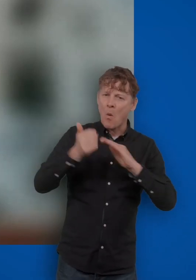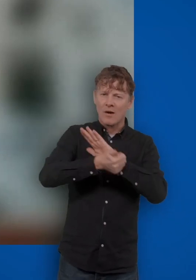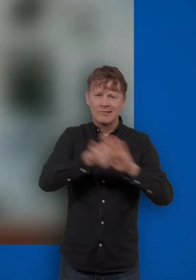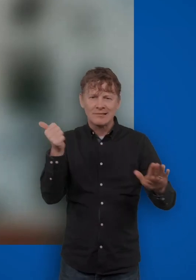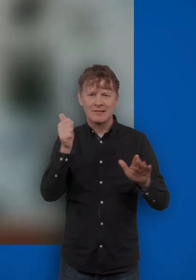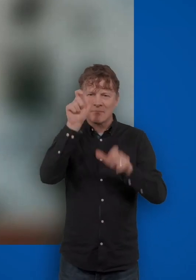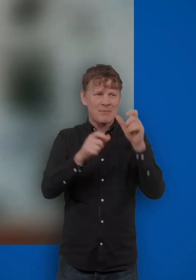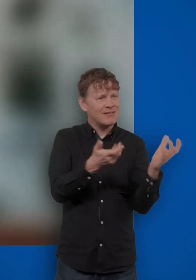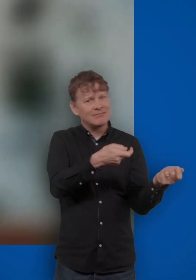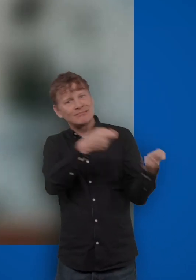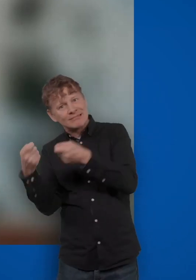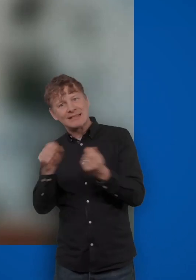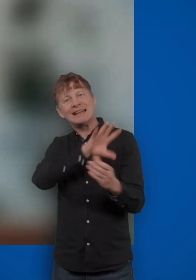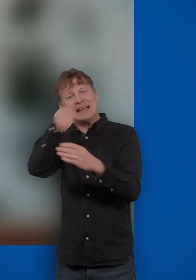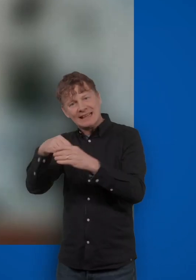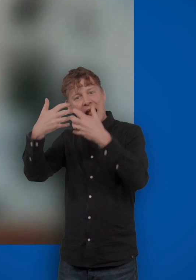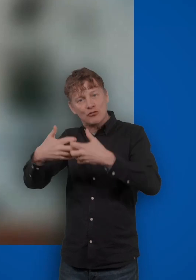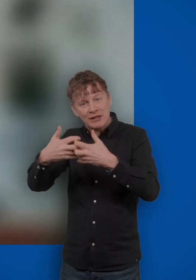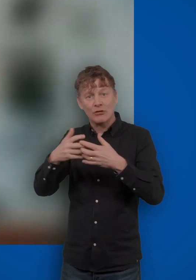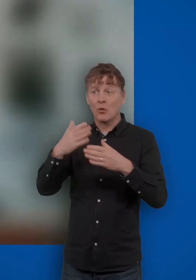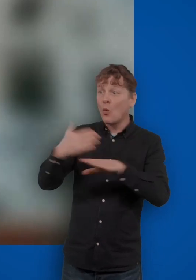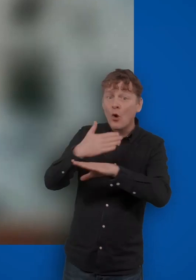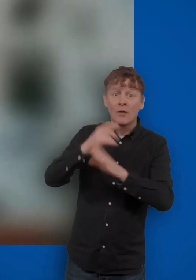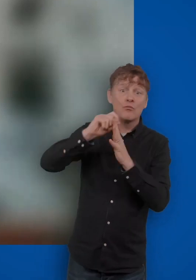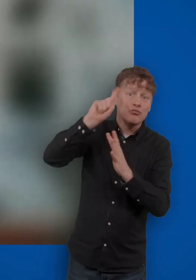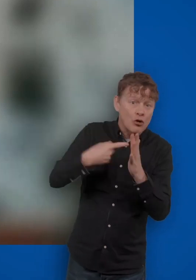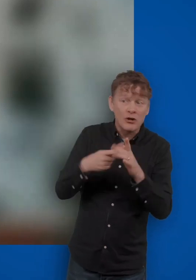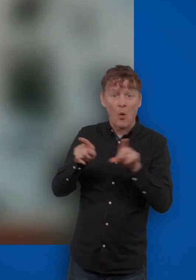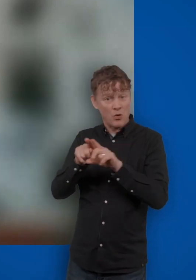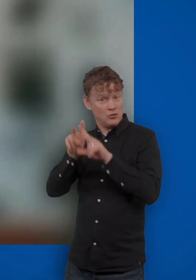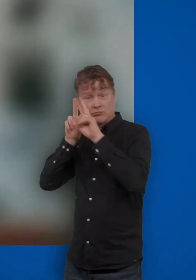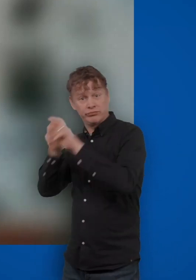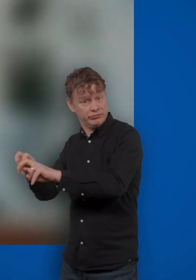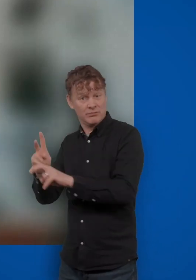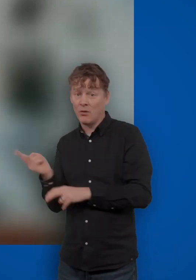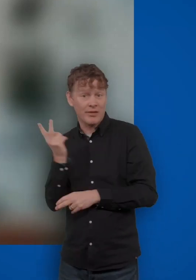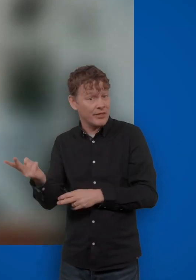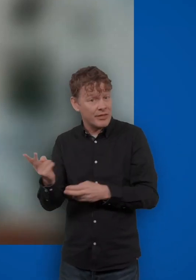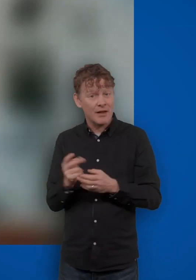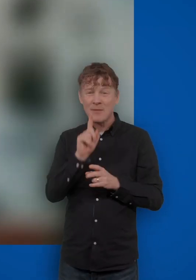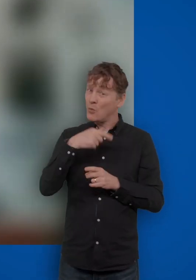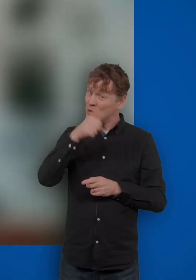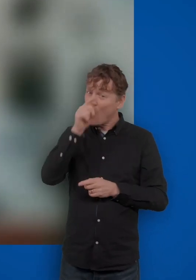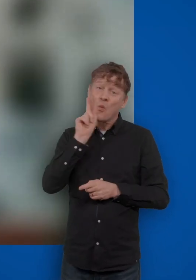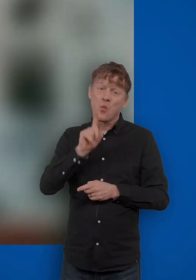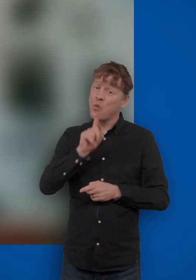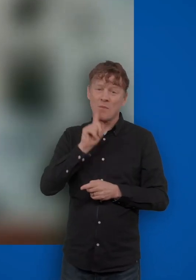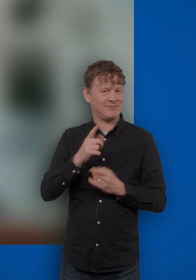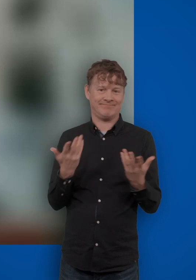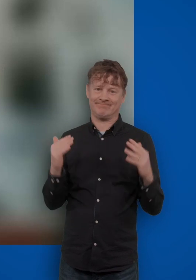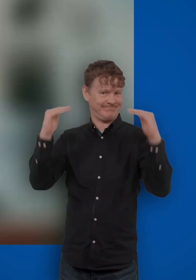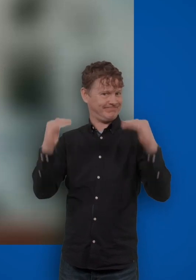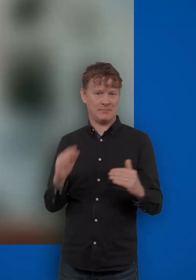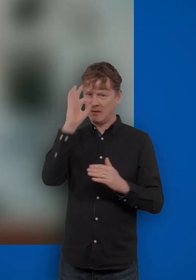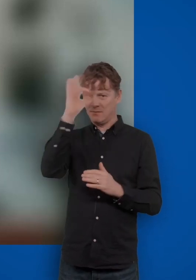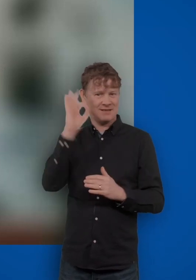skilled people into engineering in both engineering projects and scientific inquiry. But we know, of course, that women, for example, are